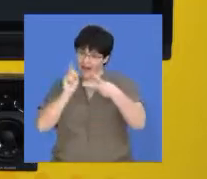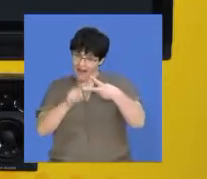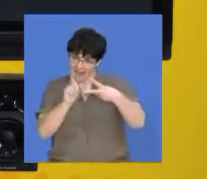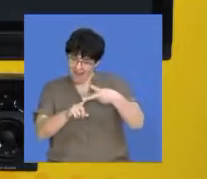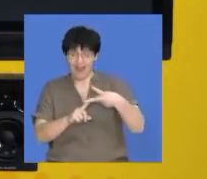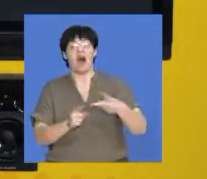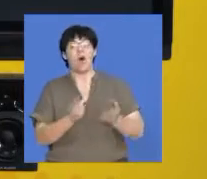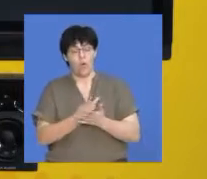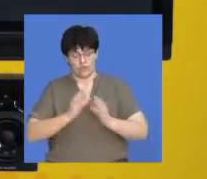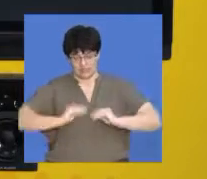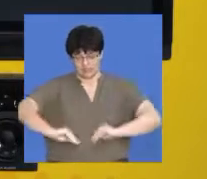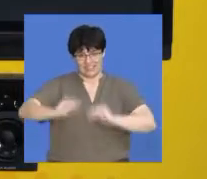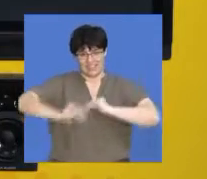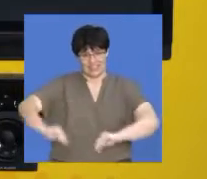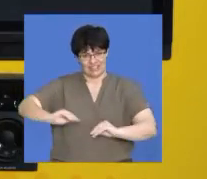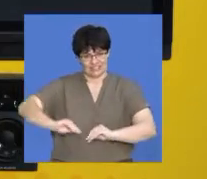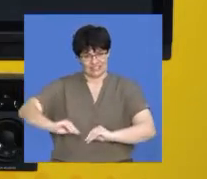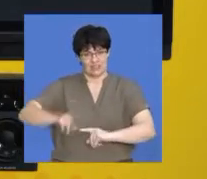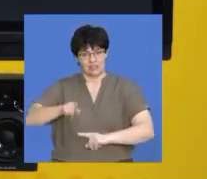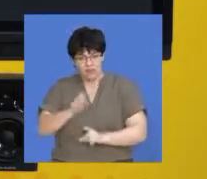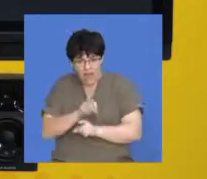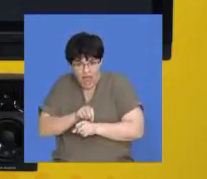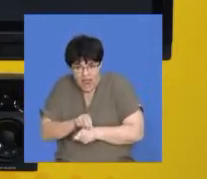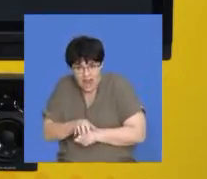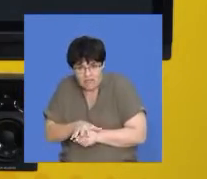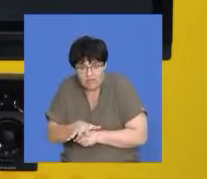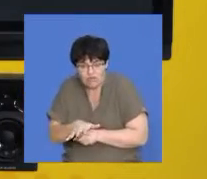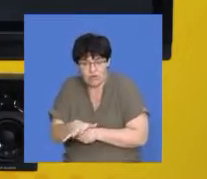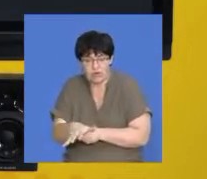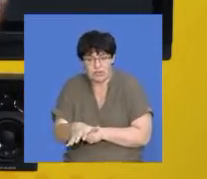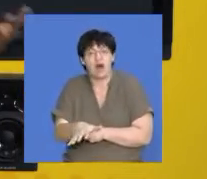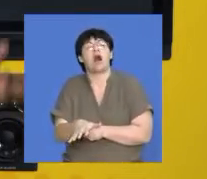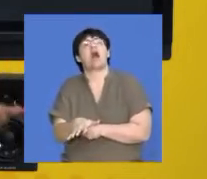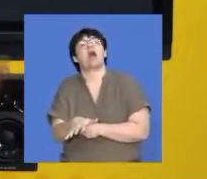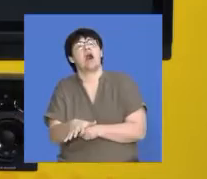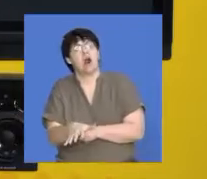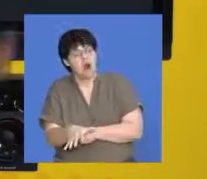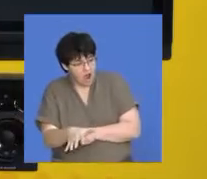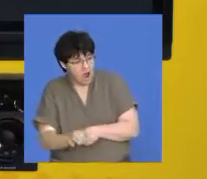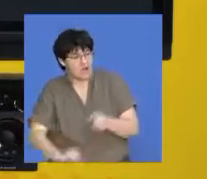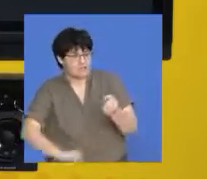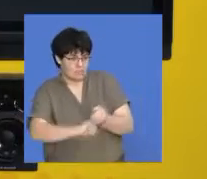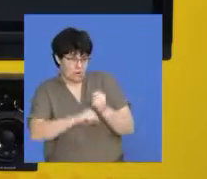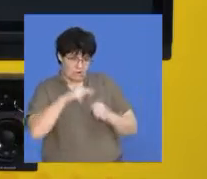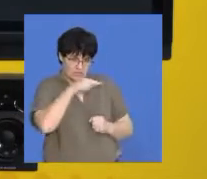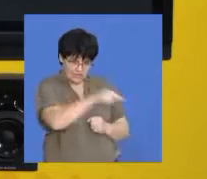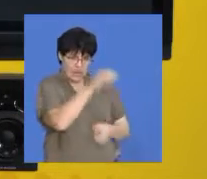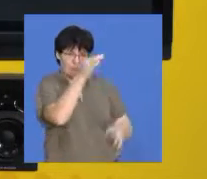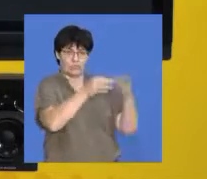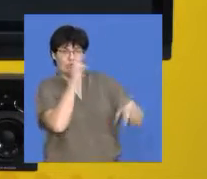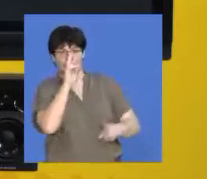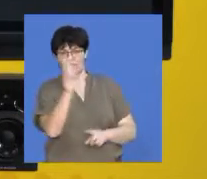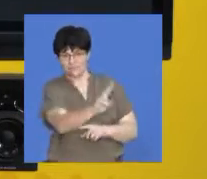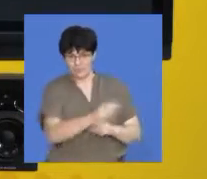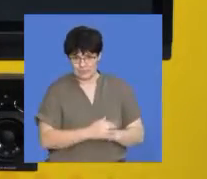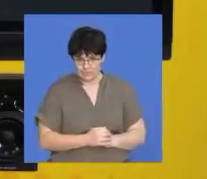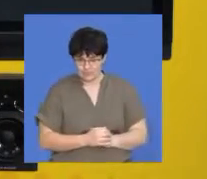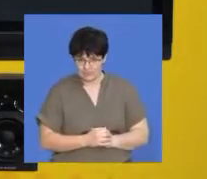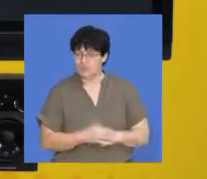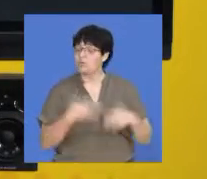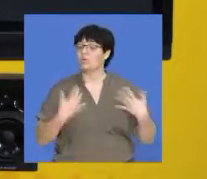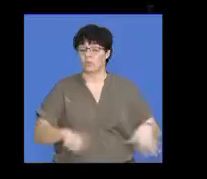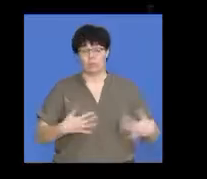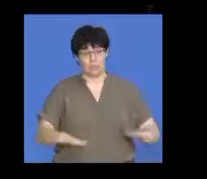to educate them and to influence them to obviously support and follow their political message. That is